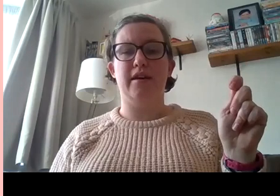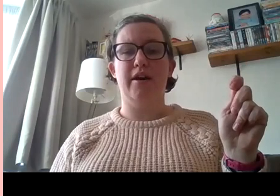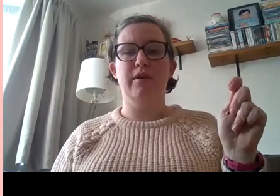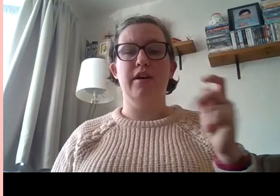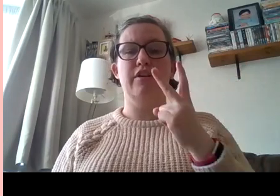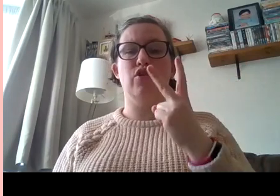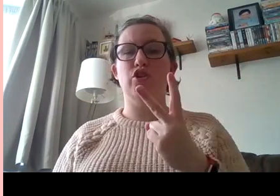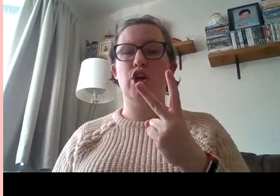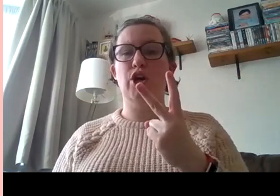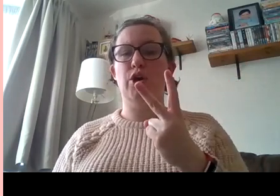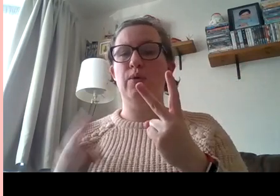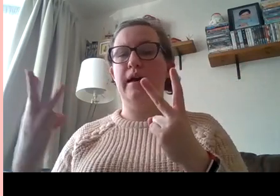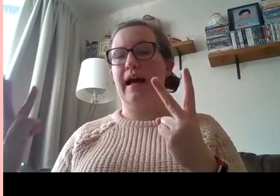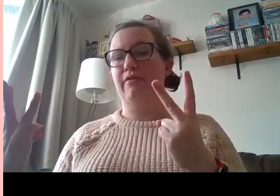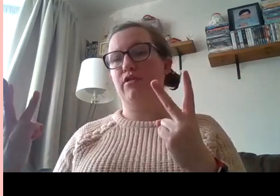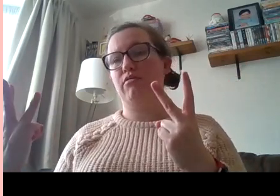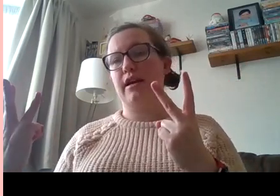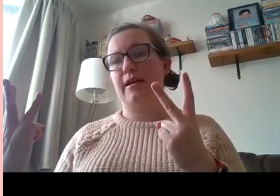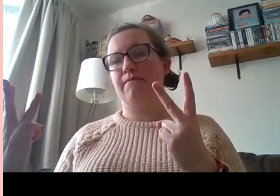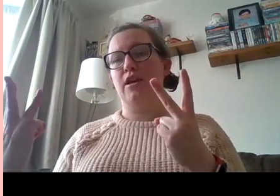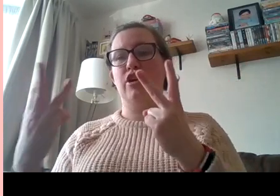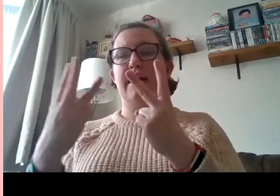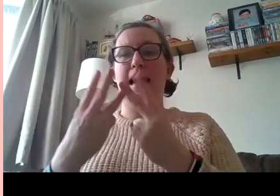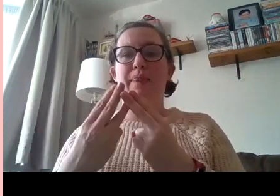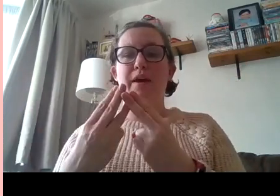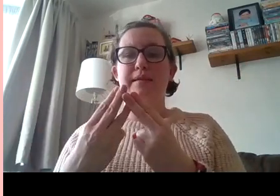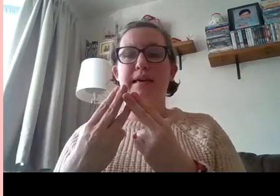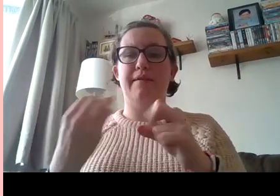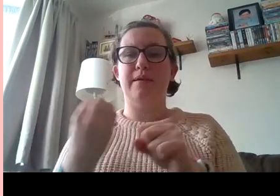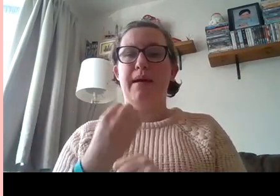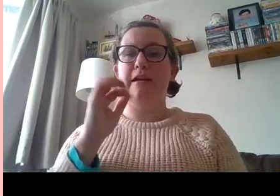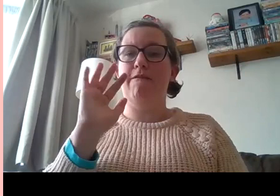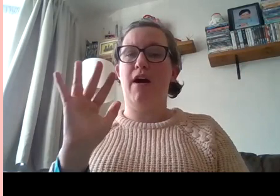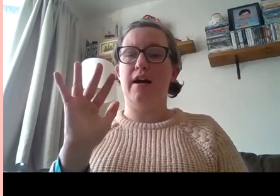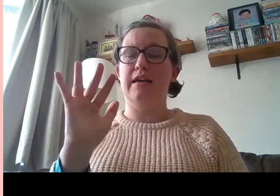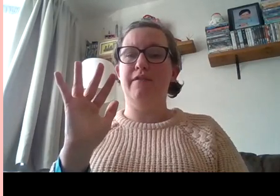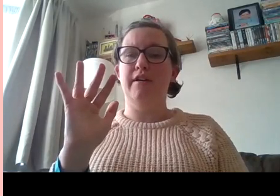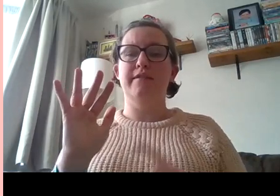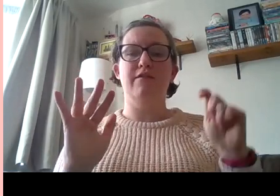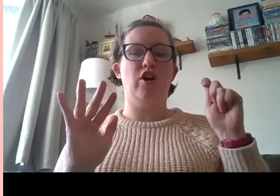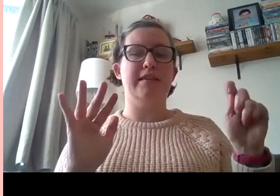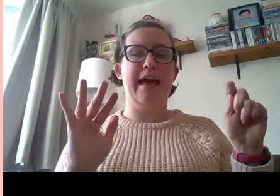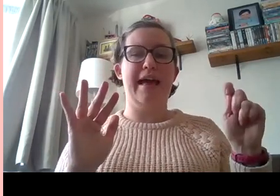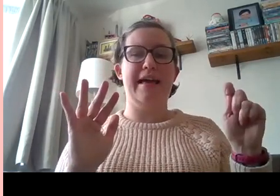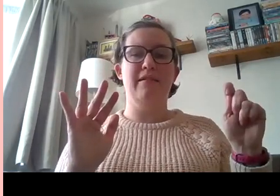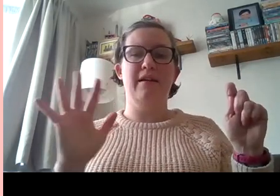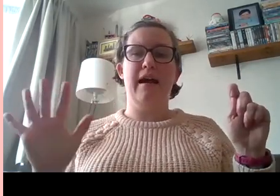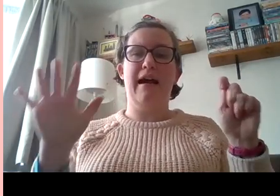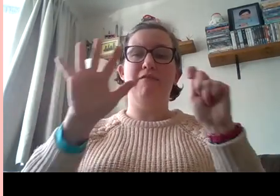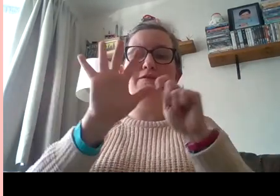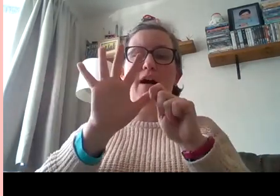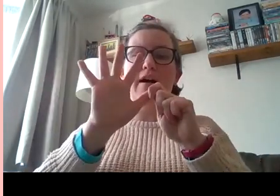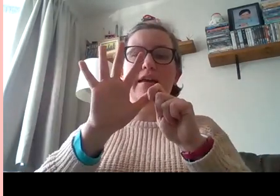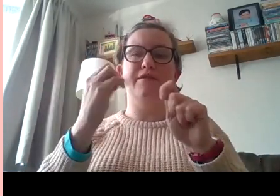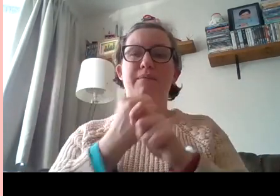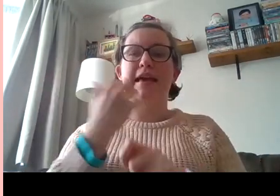is on its own. You've got the 2 and the 3. You're going to add those together to make 5. So you've got a 10